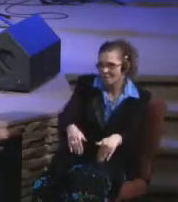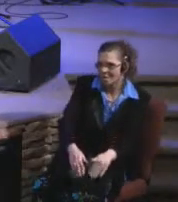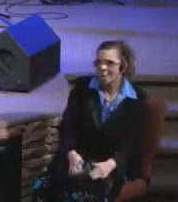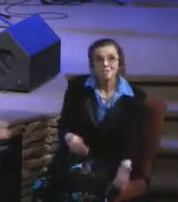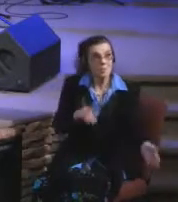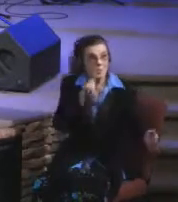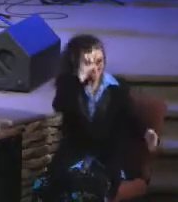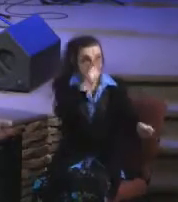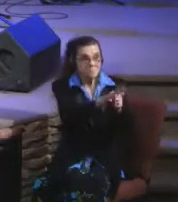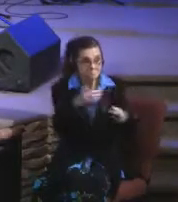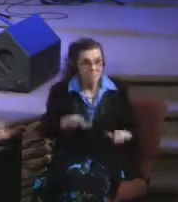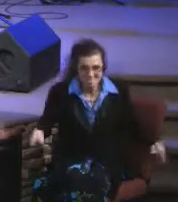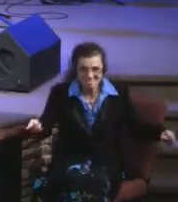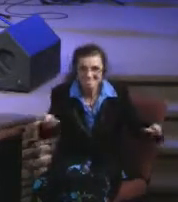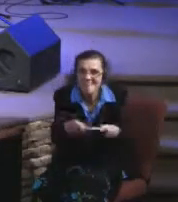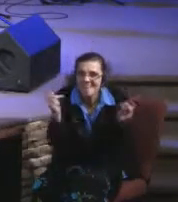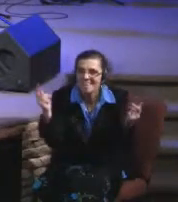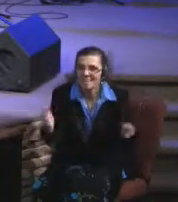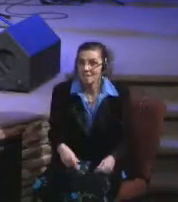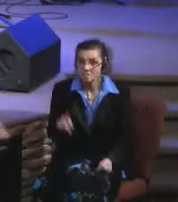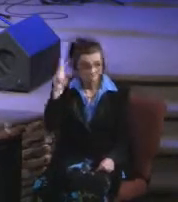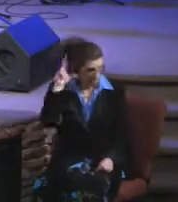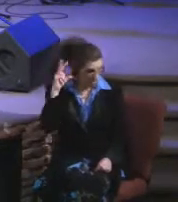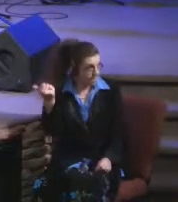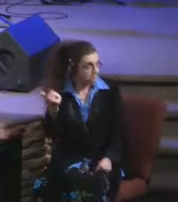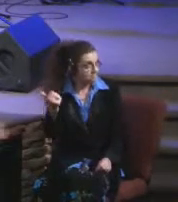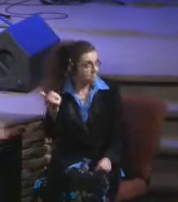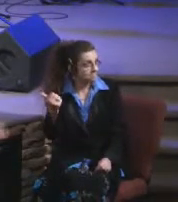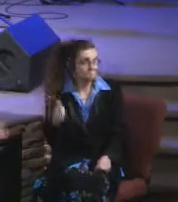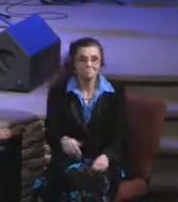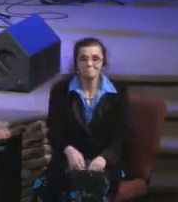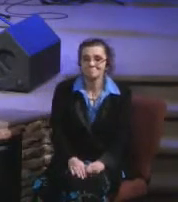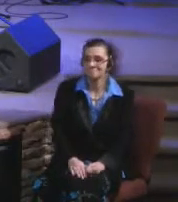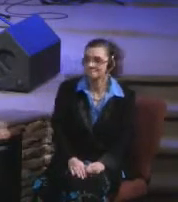our promised land. I mean, he's hearing me.